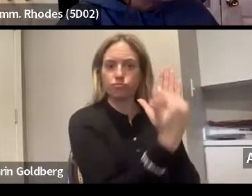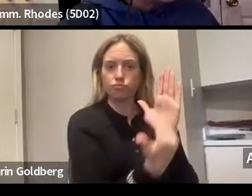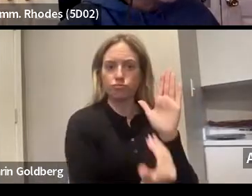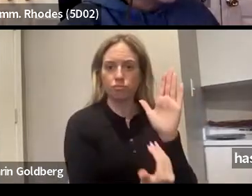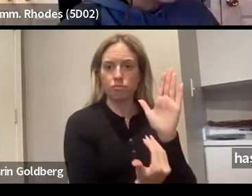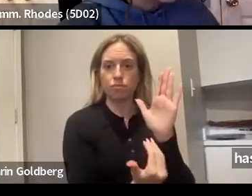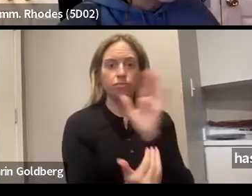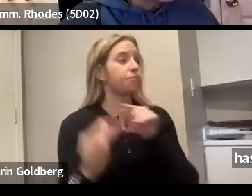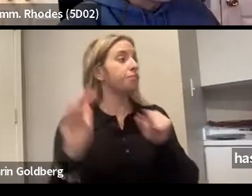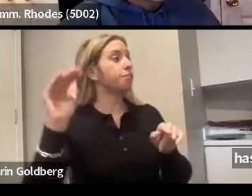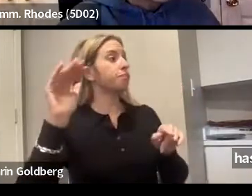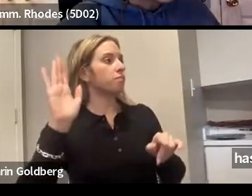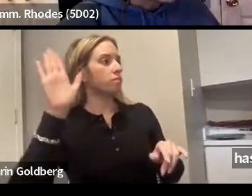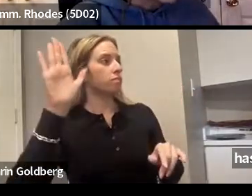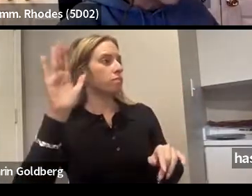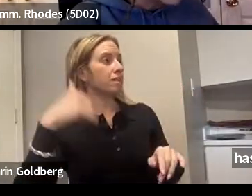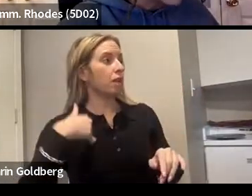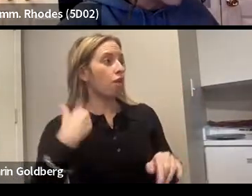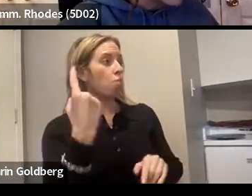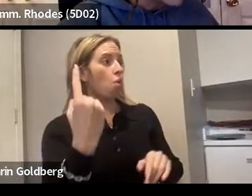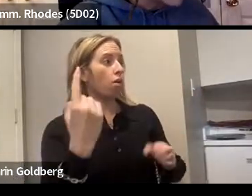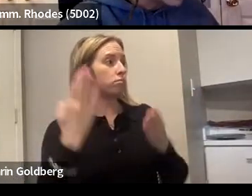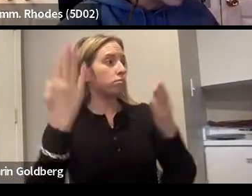I have one Yes. proposed change.